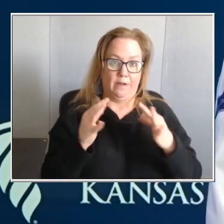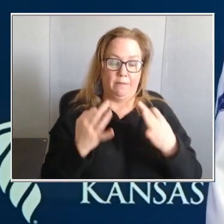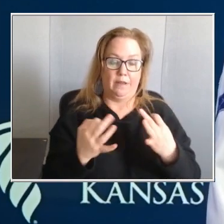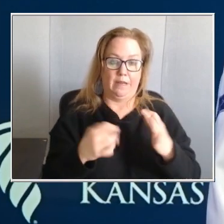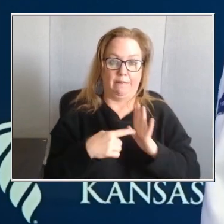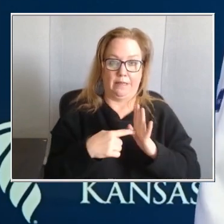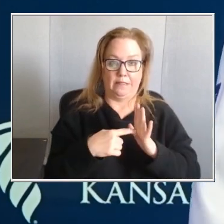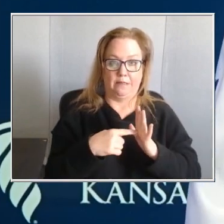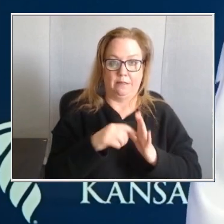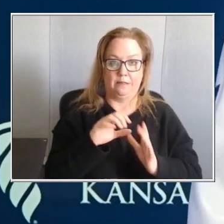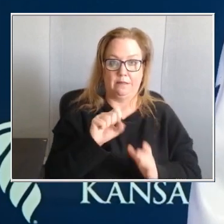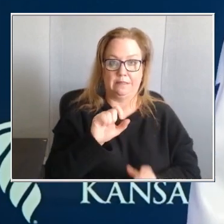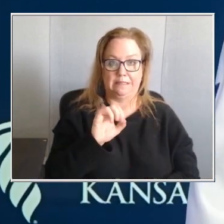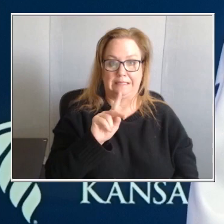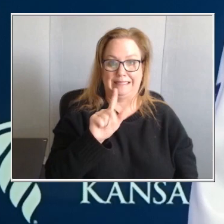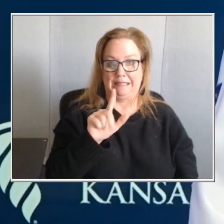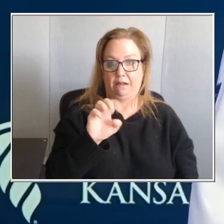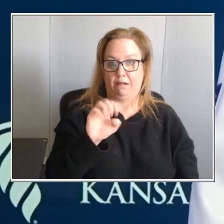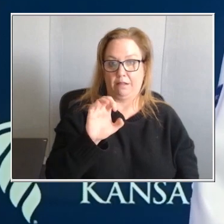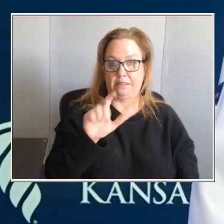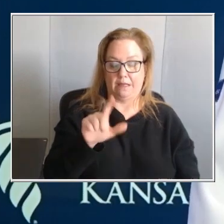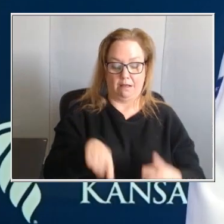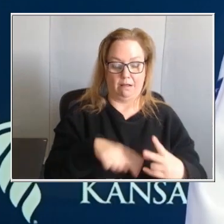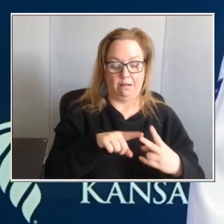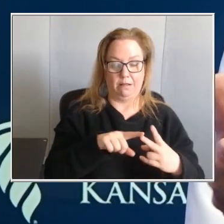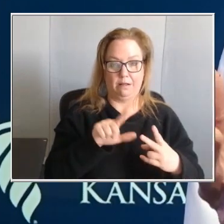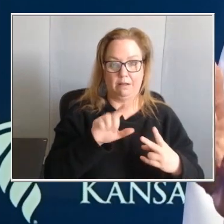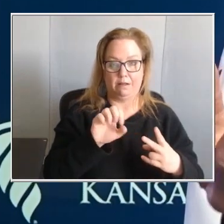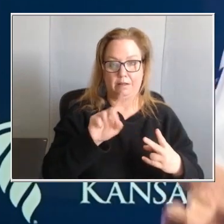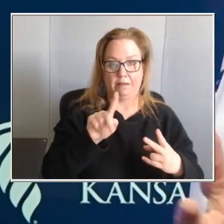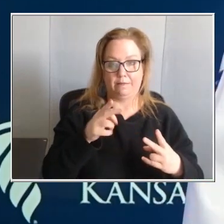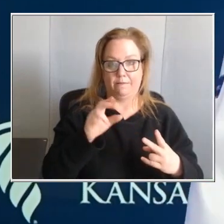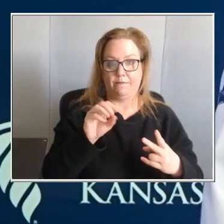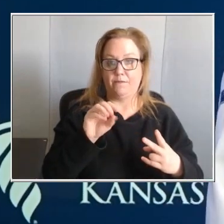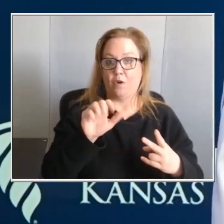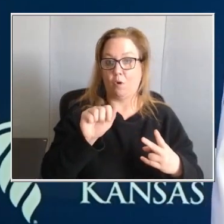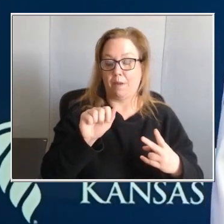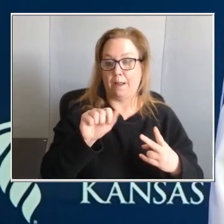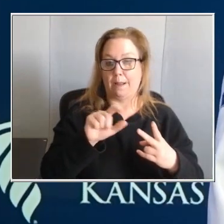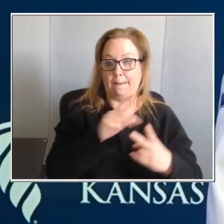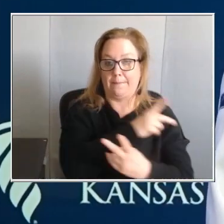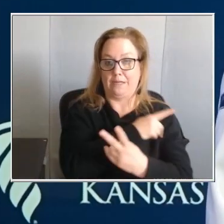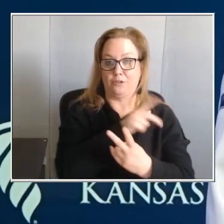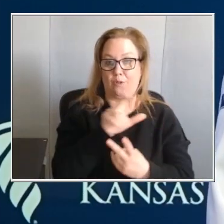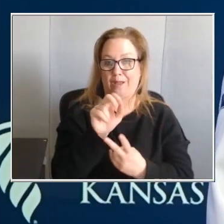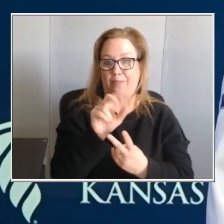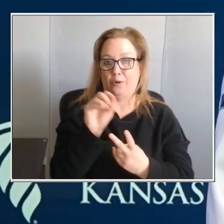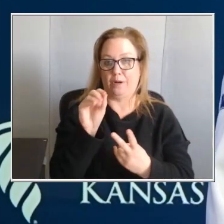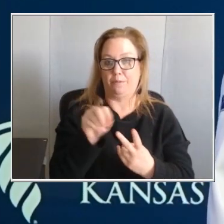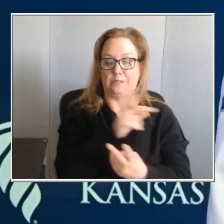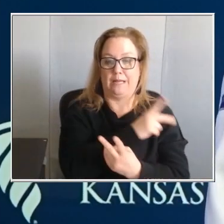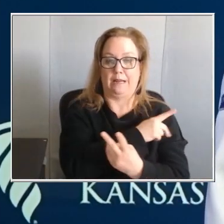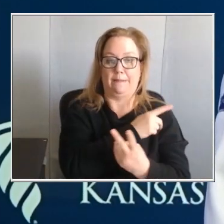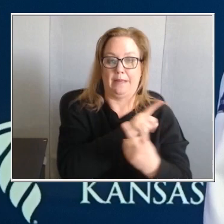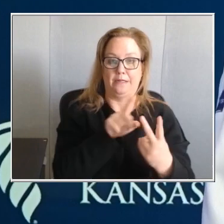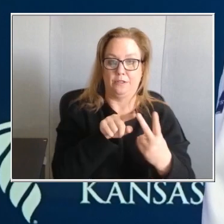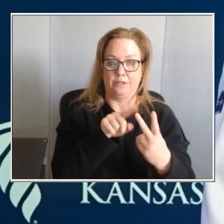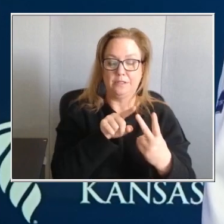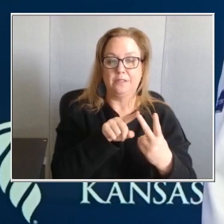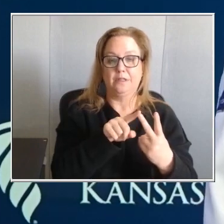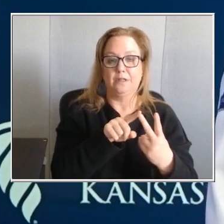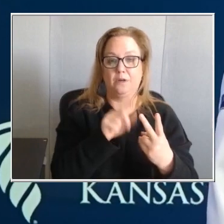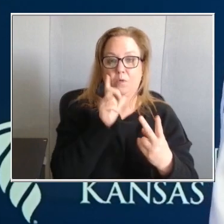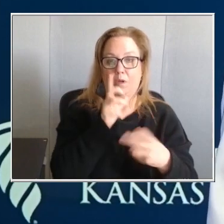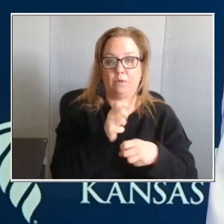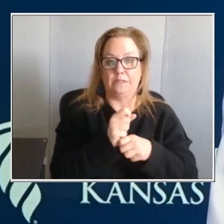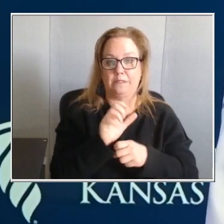of sickle cell before. The lymphoma patients, only 30% of patients will receive